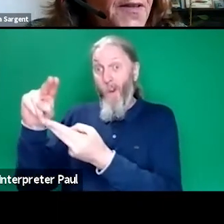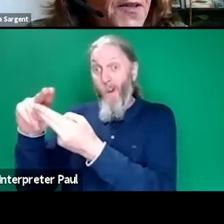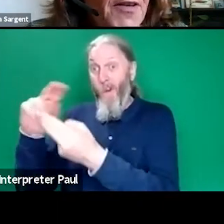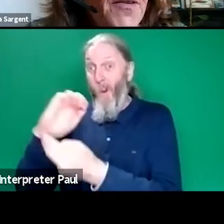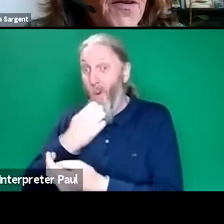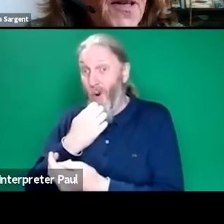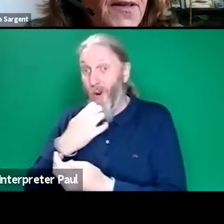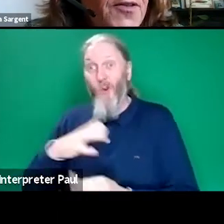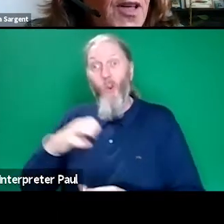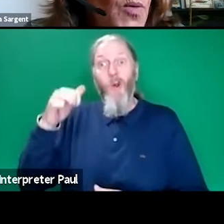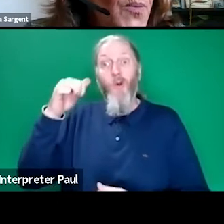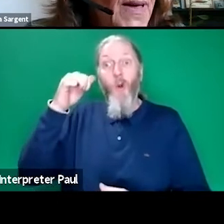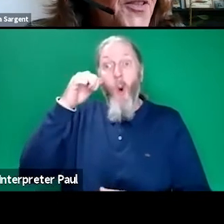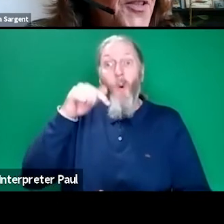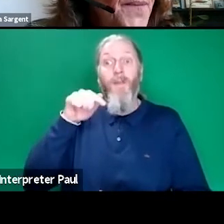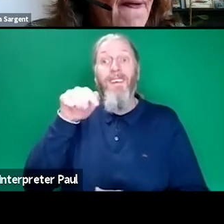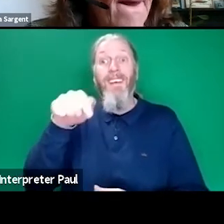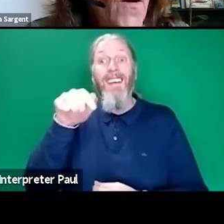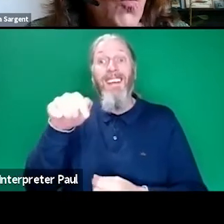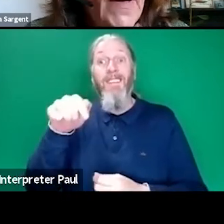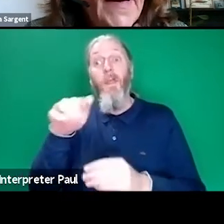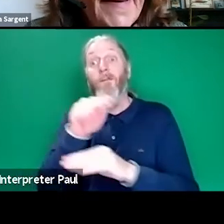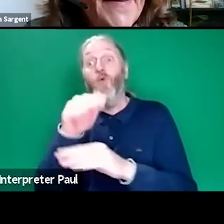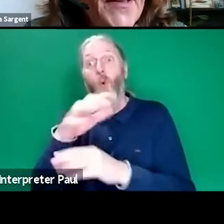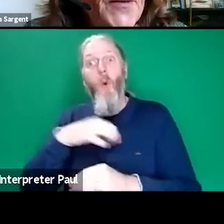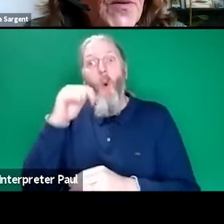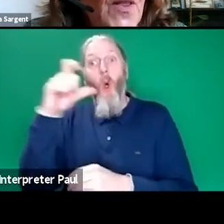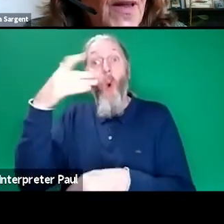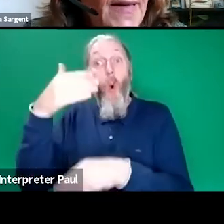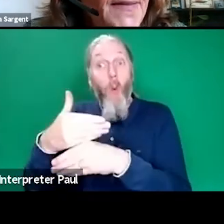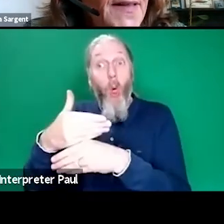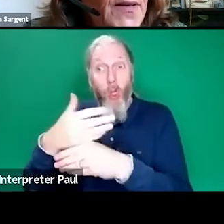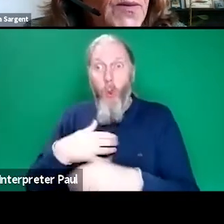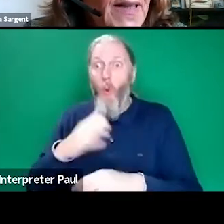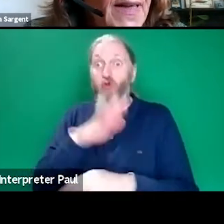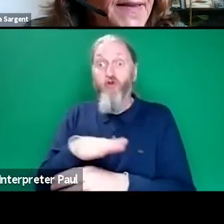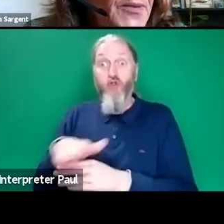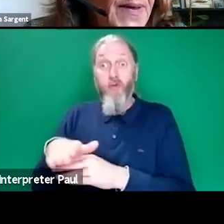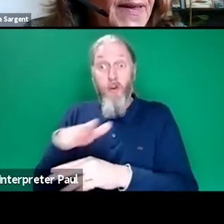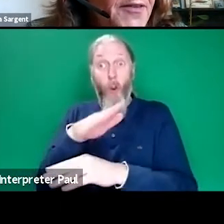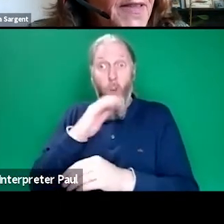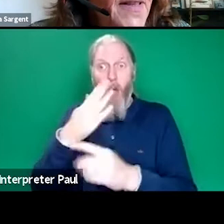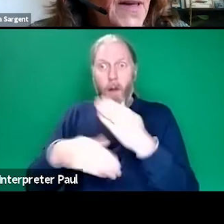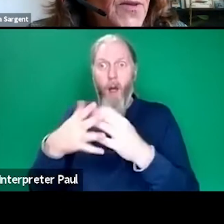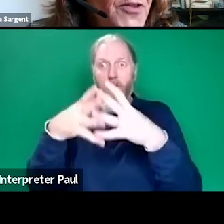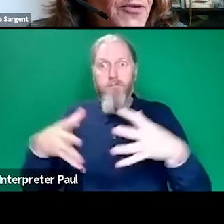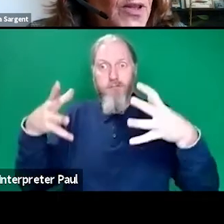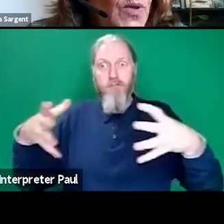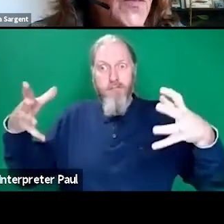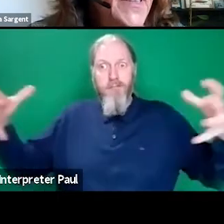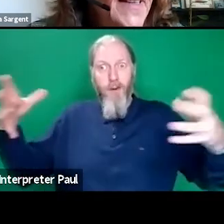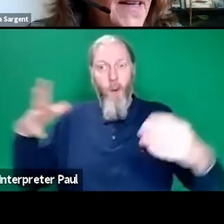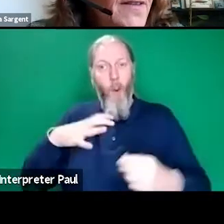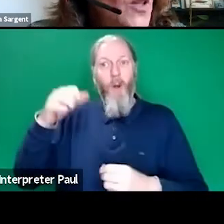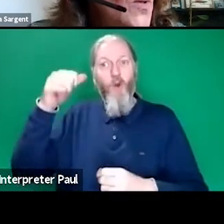a 2,000 growth in child population. We knew that there was likely to be an increase in the number of children